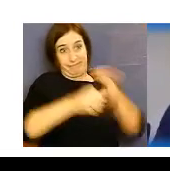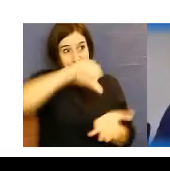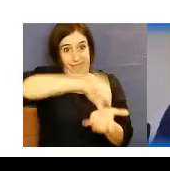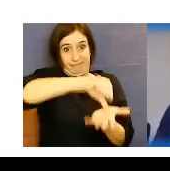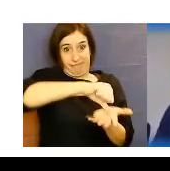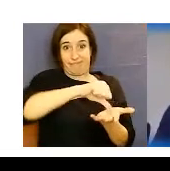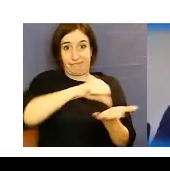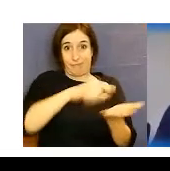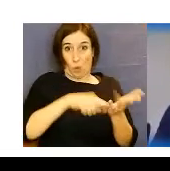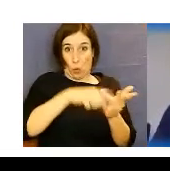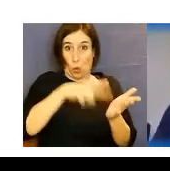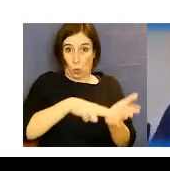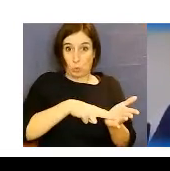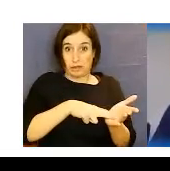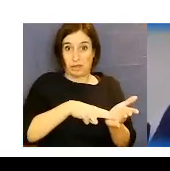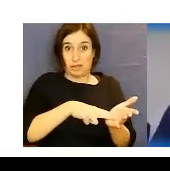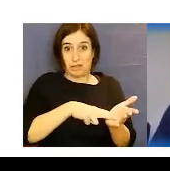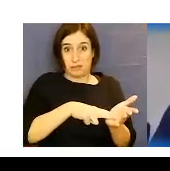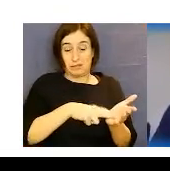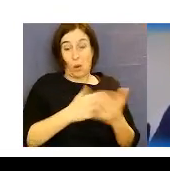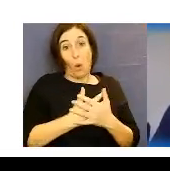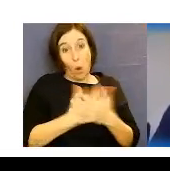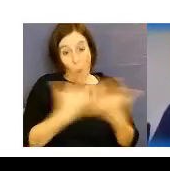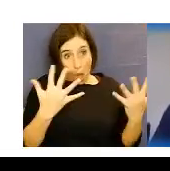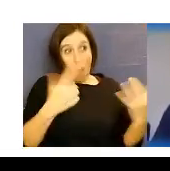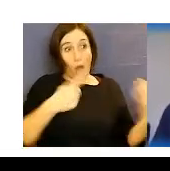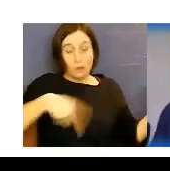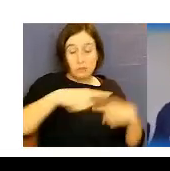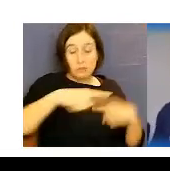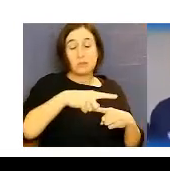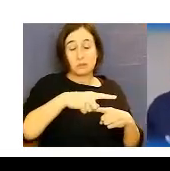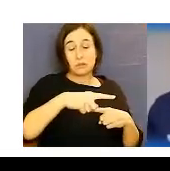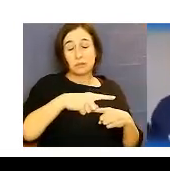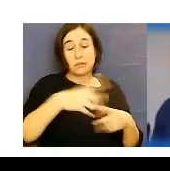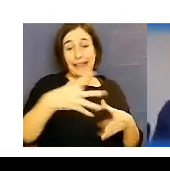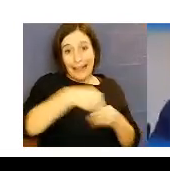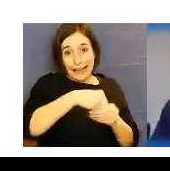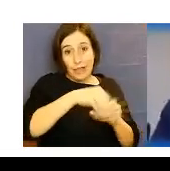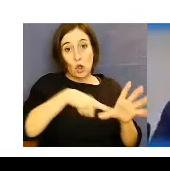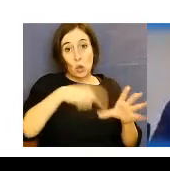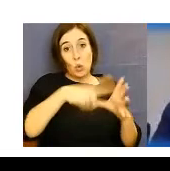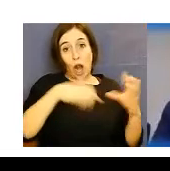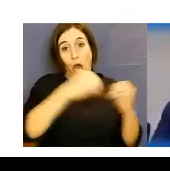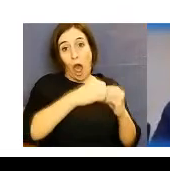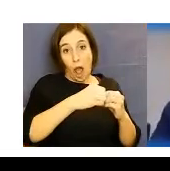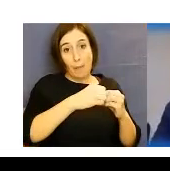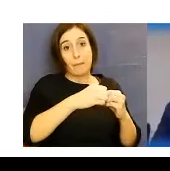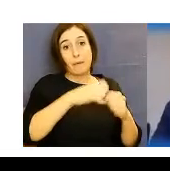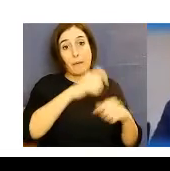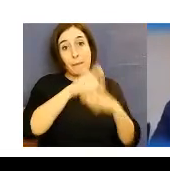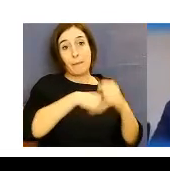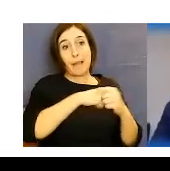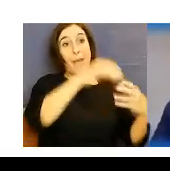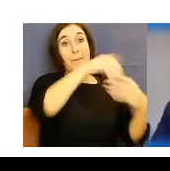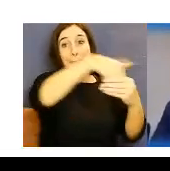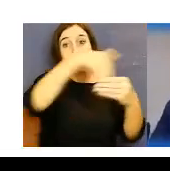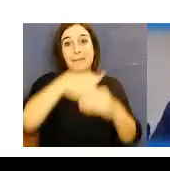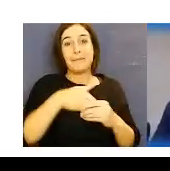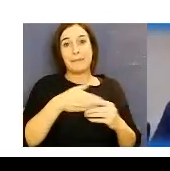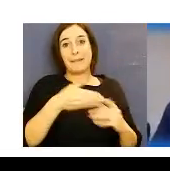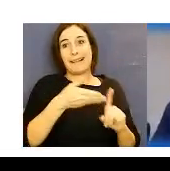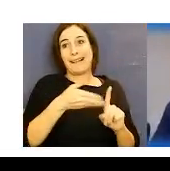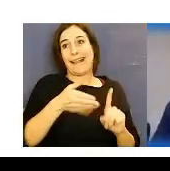clubs, you know, people who then went on to, you know, to join the extremist groups like Al-Mahajirin and the EDL. And we've all got a